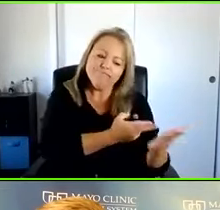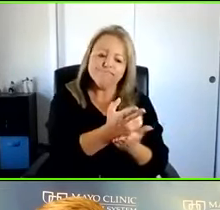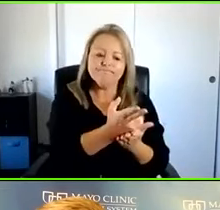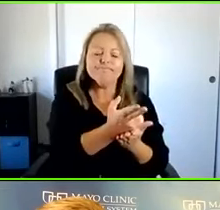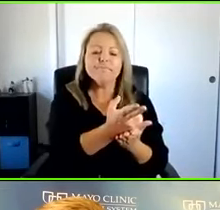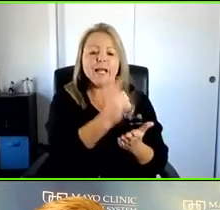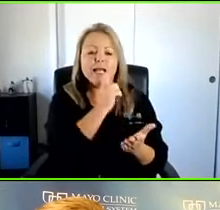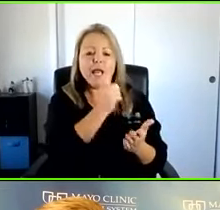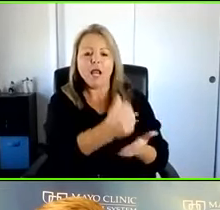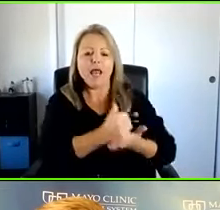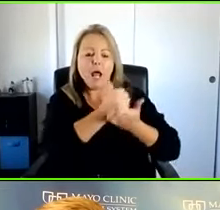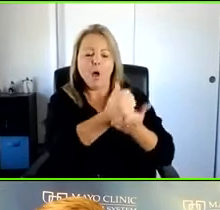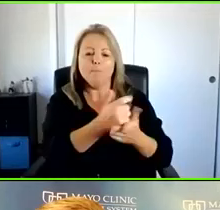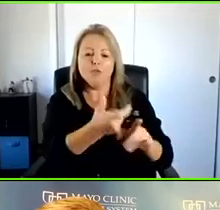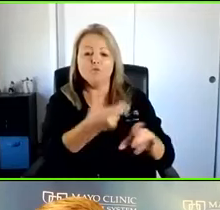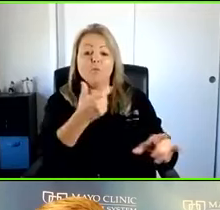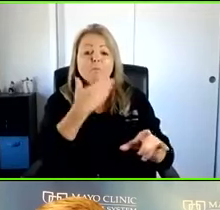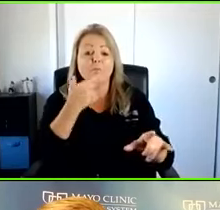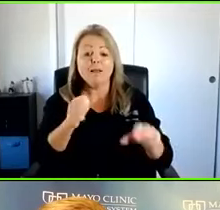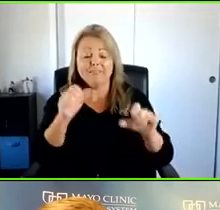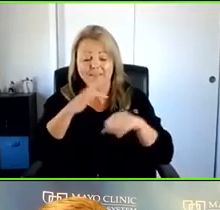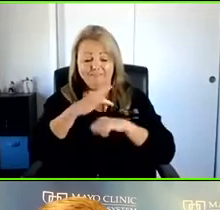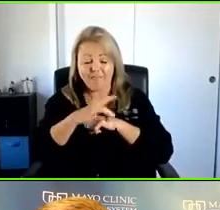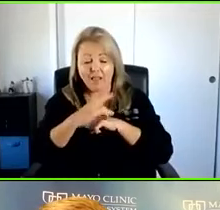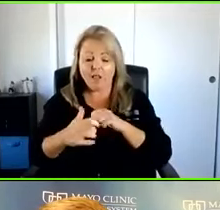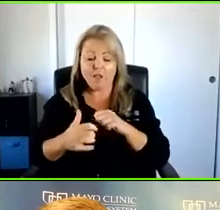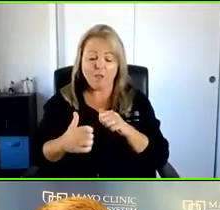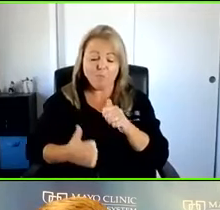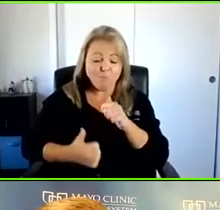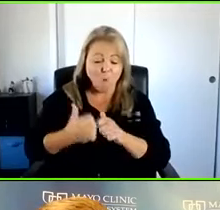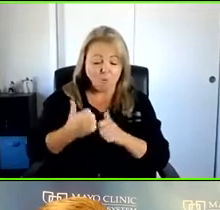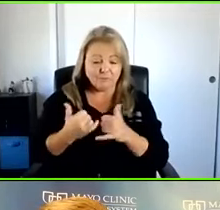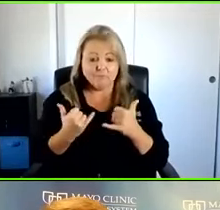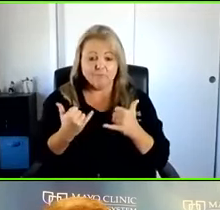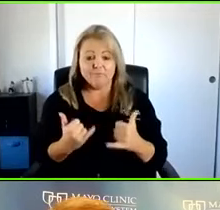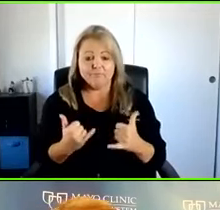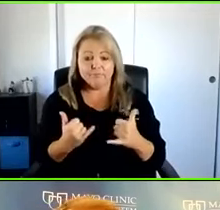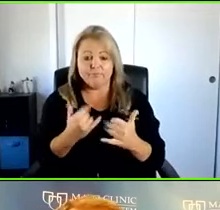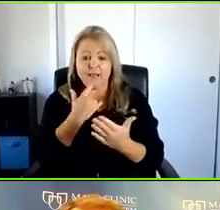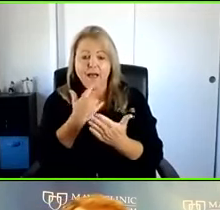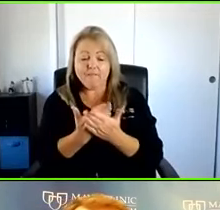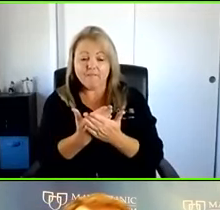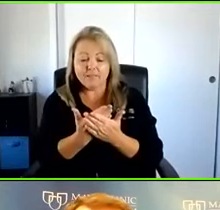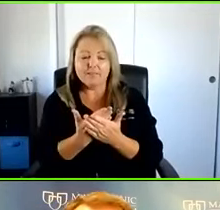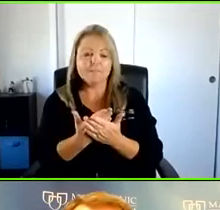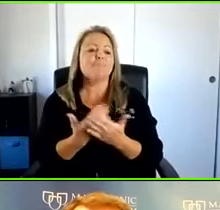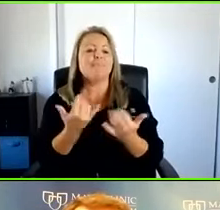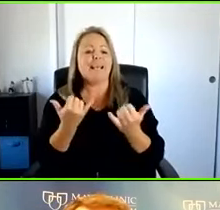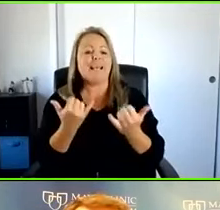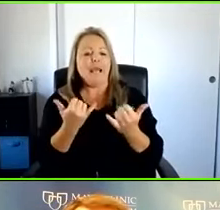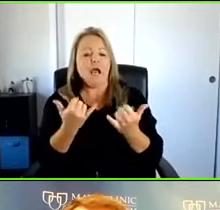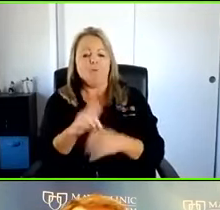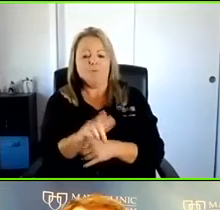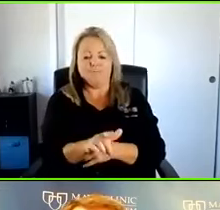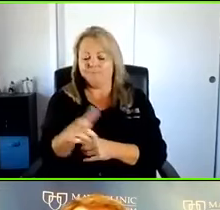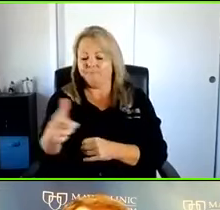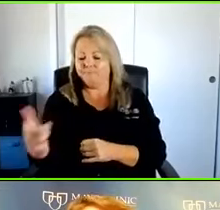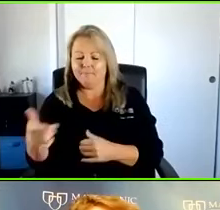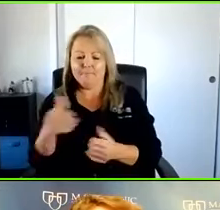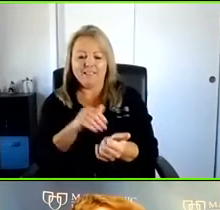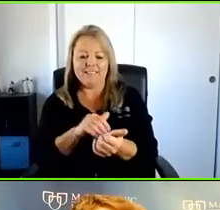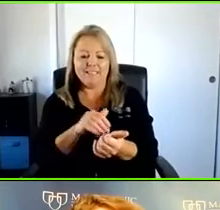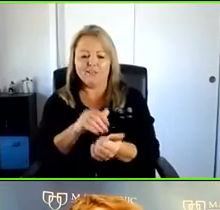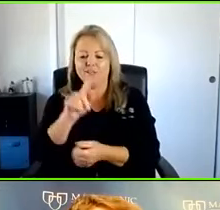really coming from the best available, most up-to-date evidence. And at this point, I'm going to turn it over to Dr.